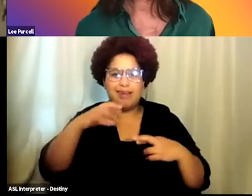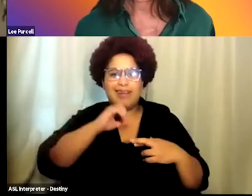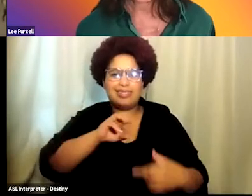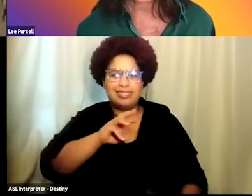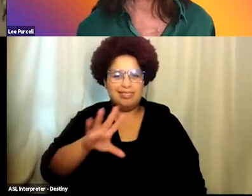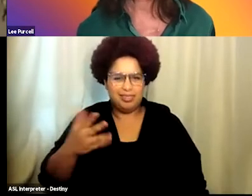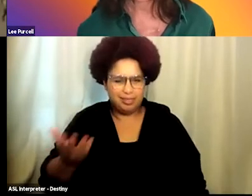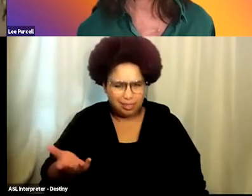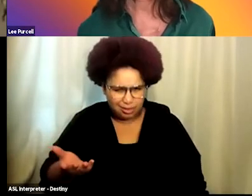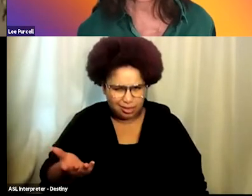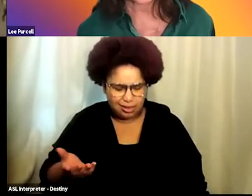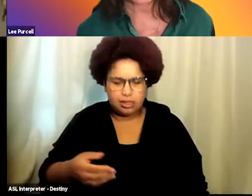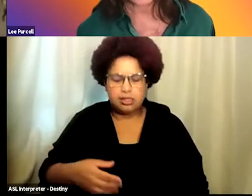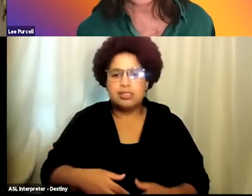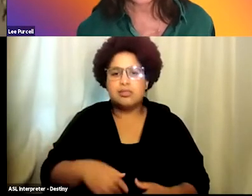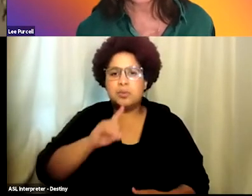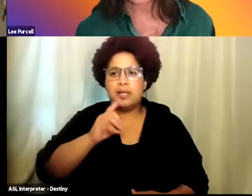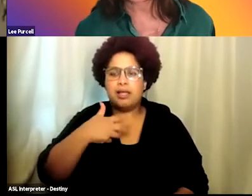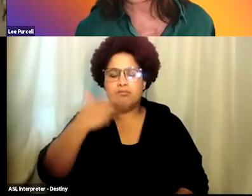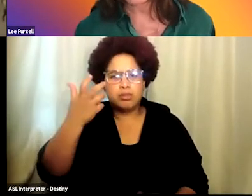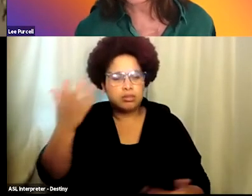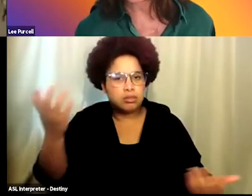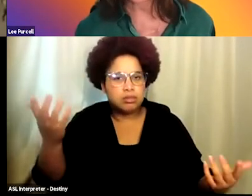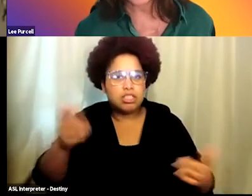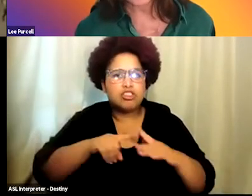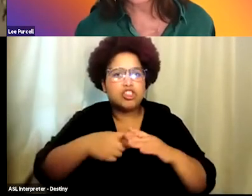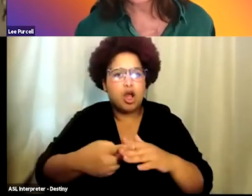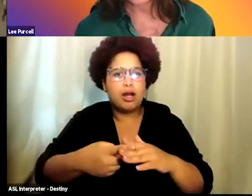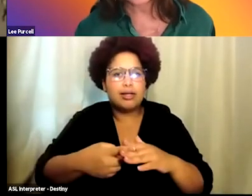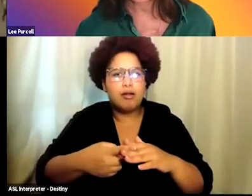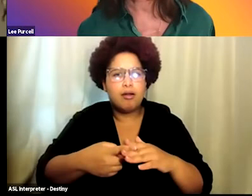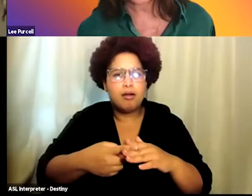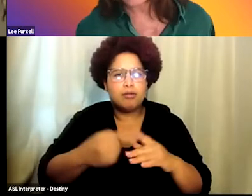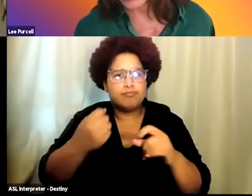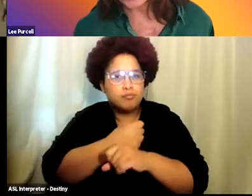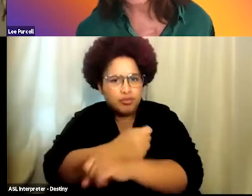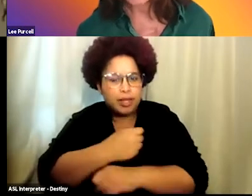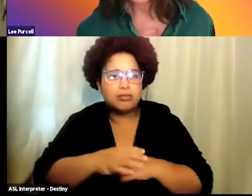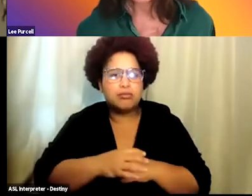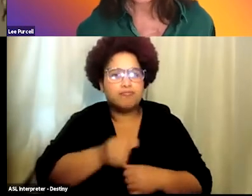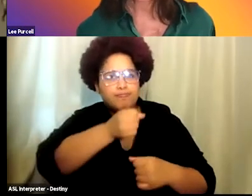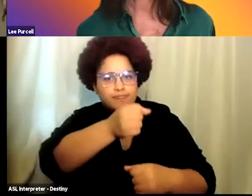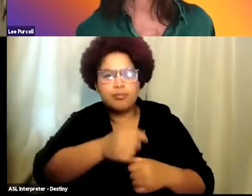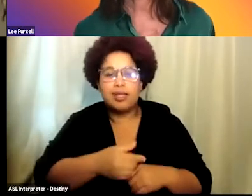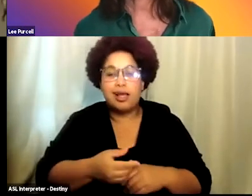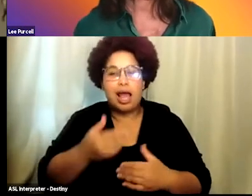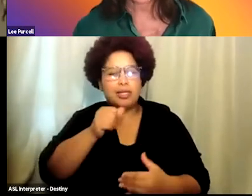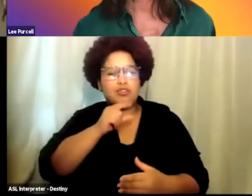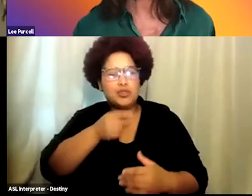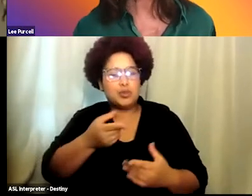that? And so she was really angry and she started a movement. I don't know what happened to it before my time.